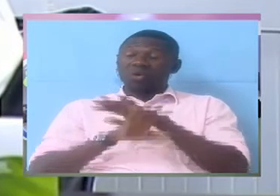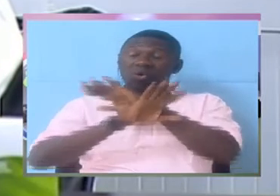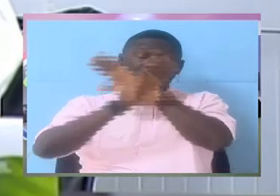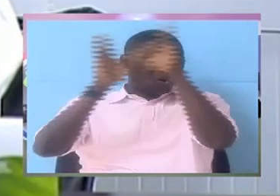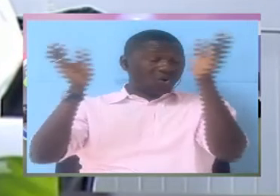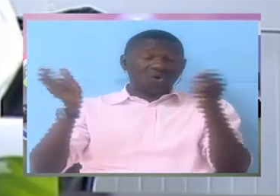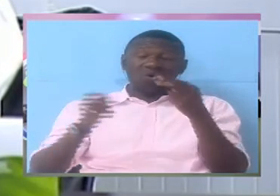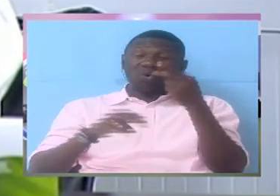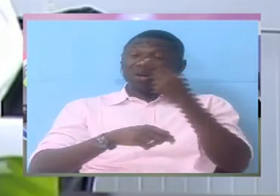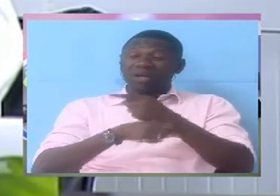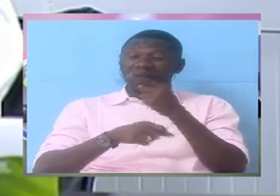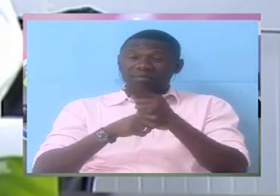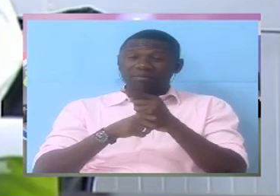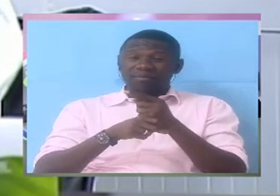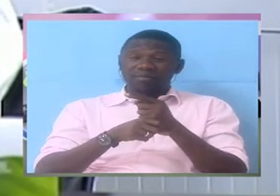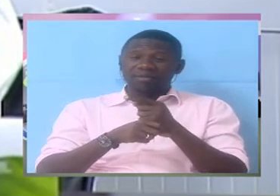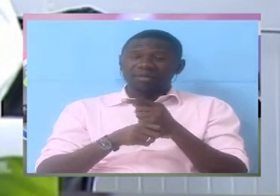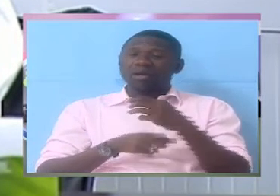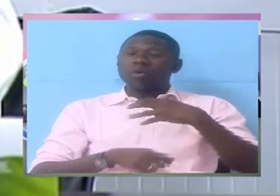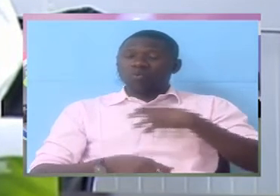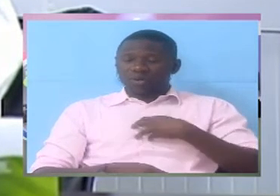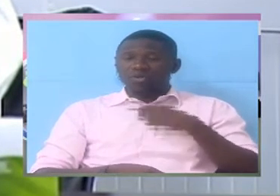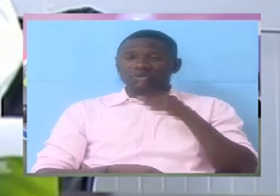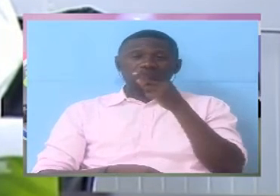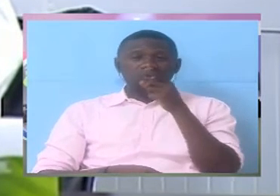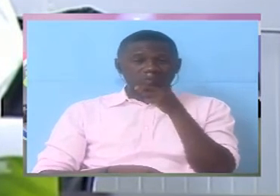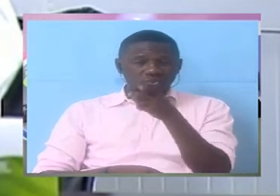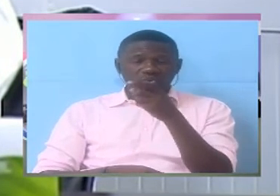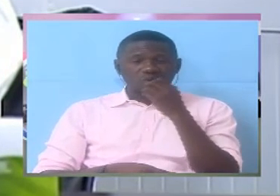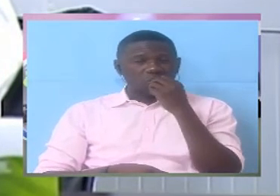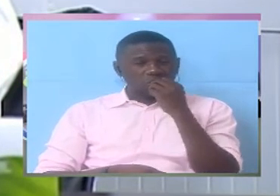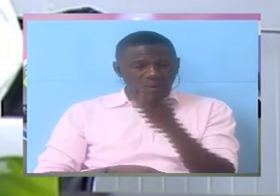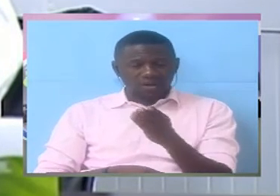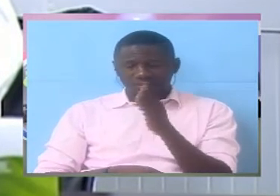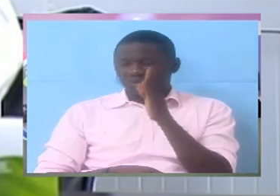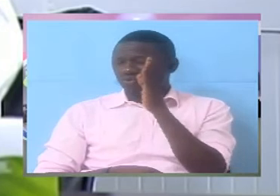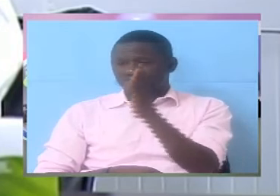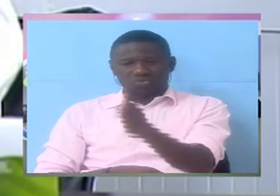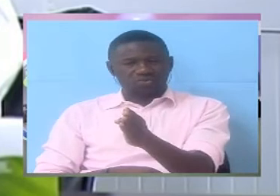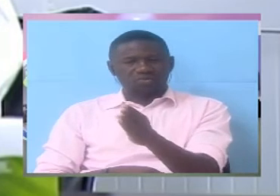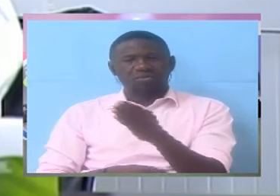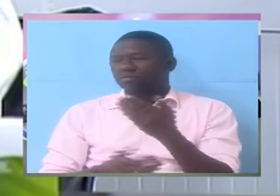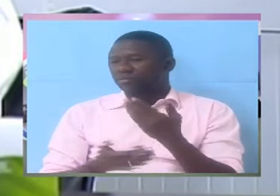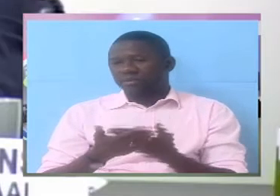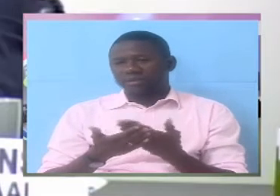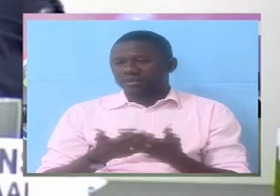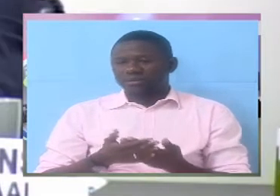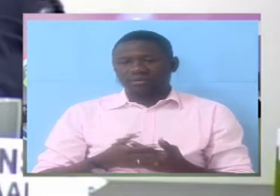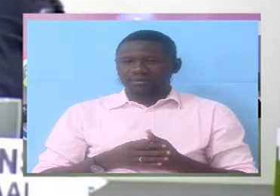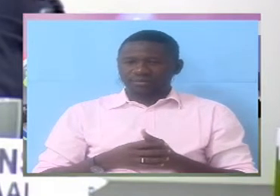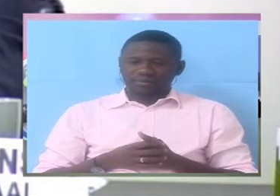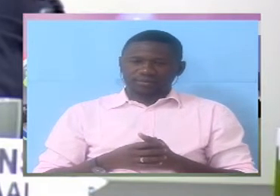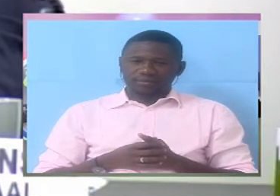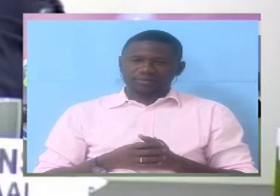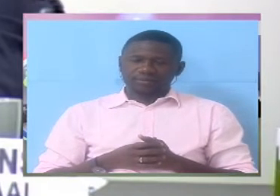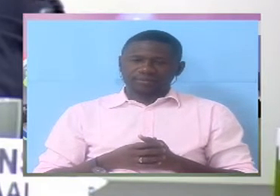nation expect you to speak the truth. Banko dum fanam bebe jikirin ko ibe to nyale fala.